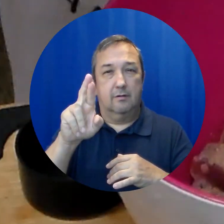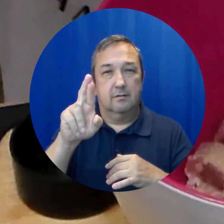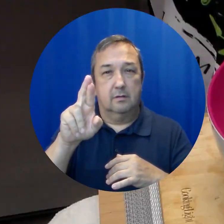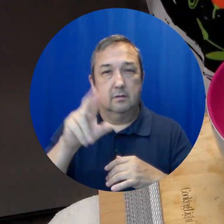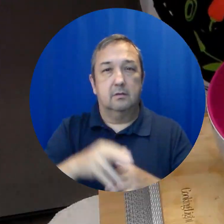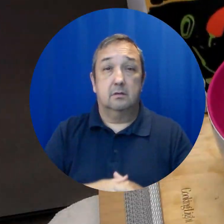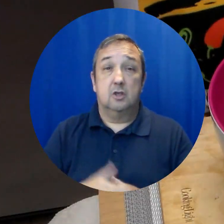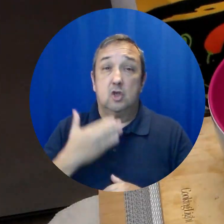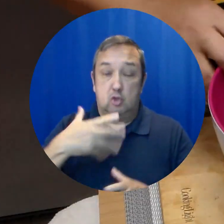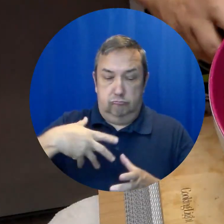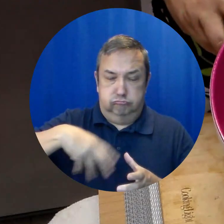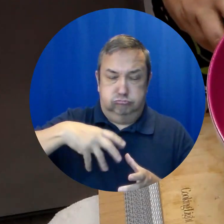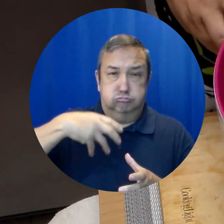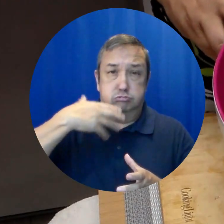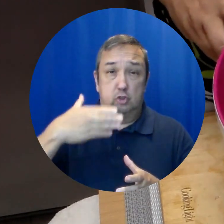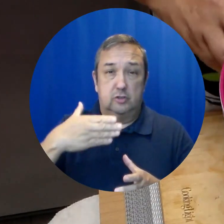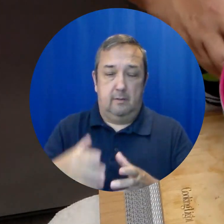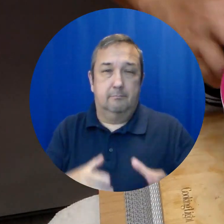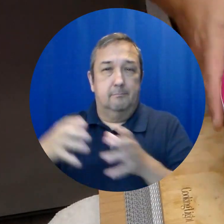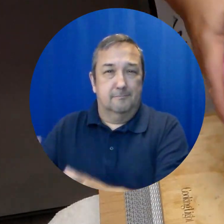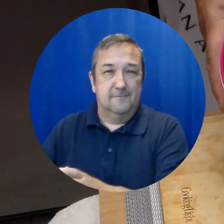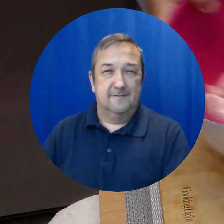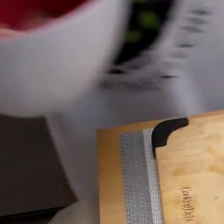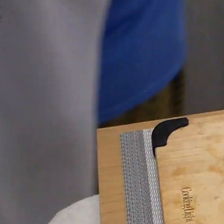Now give it a really good mix, and then set it aside.